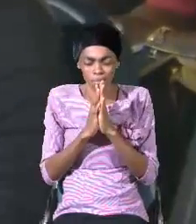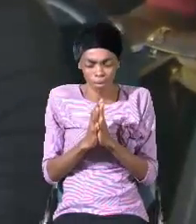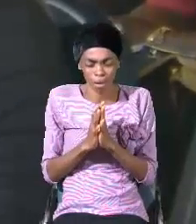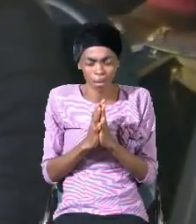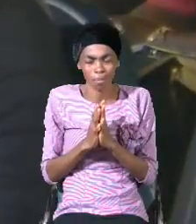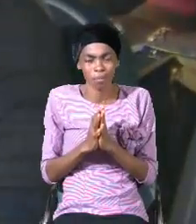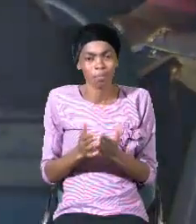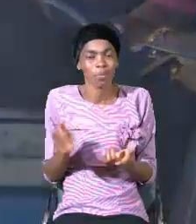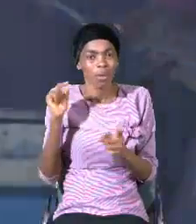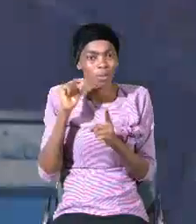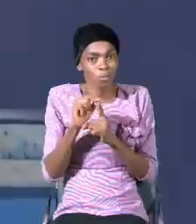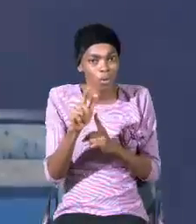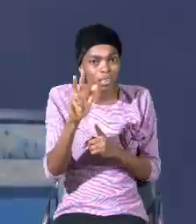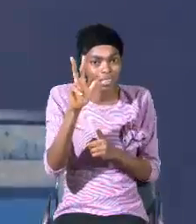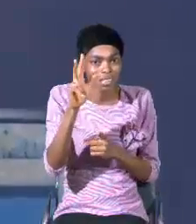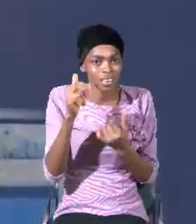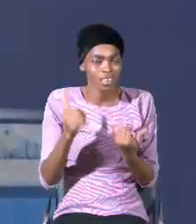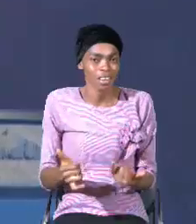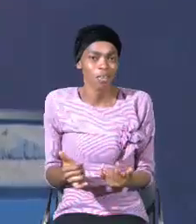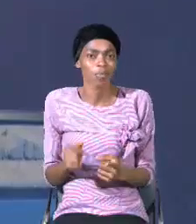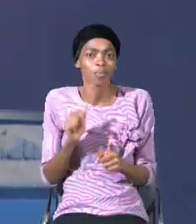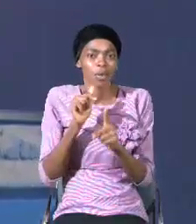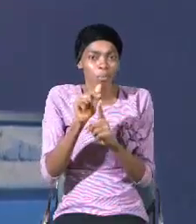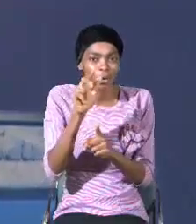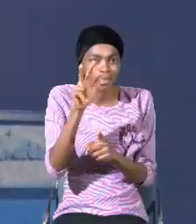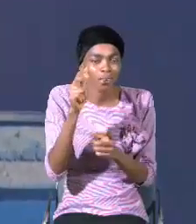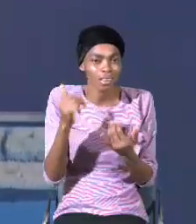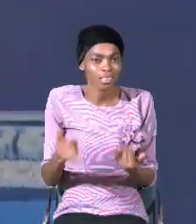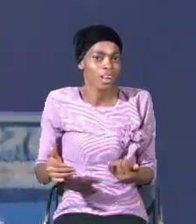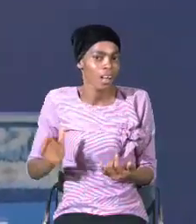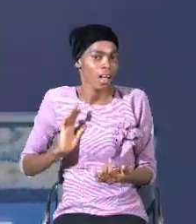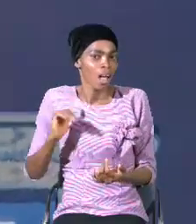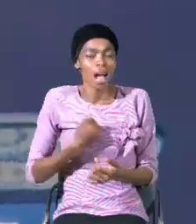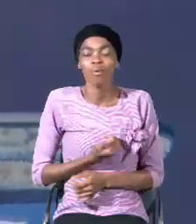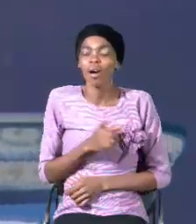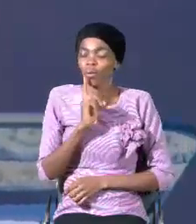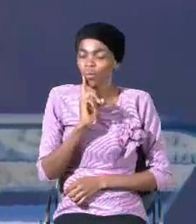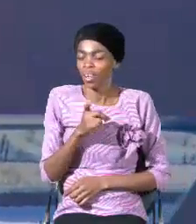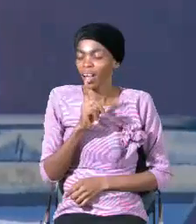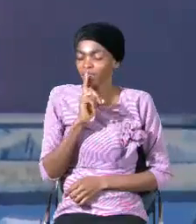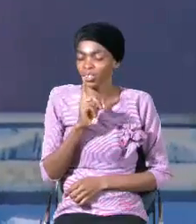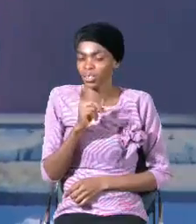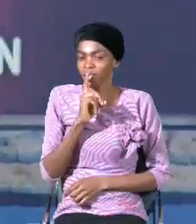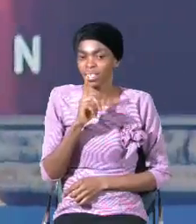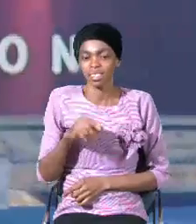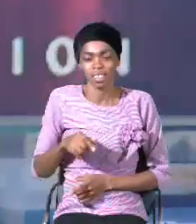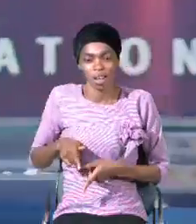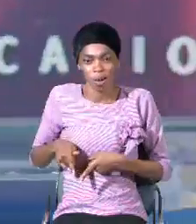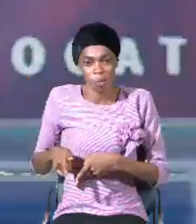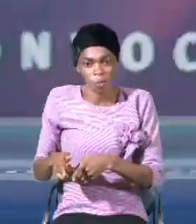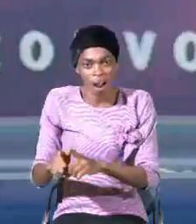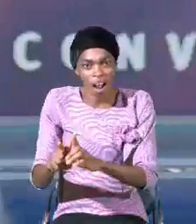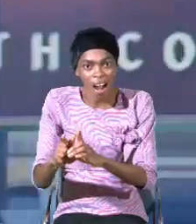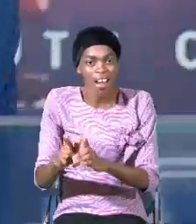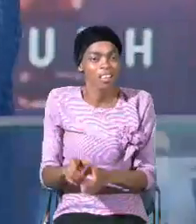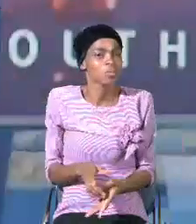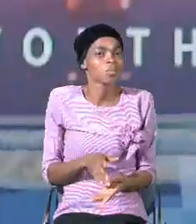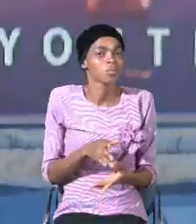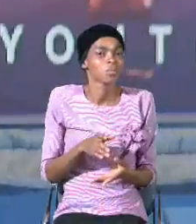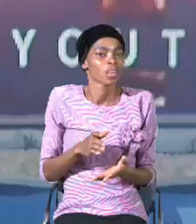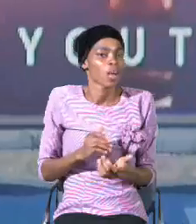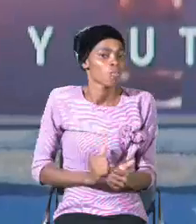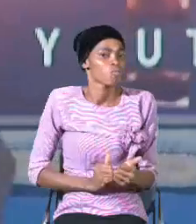point number 3 now. Point number 3, our reassurance while pursuing his